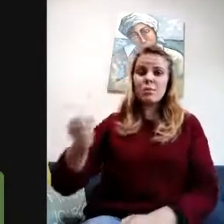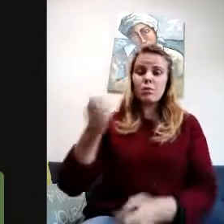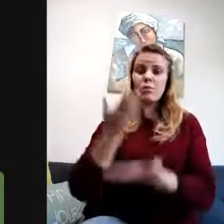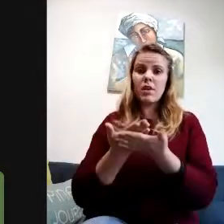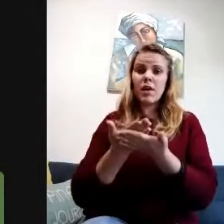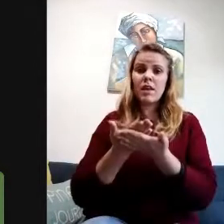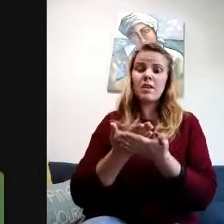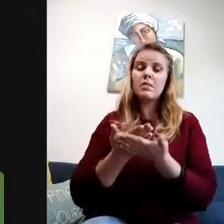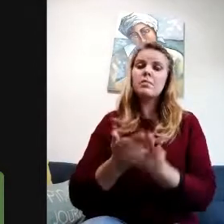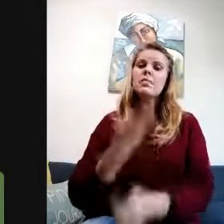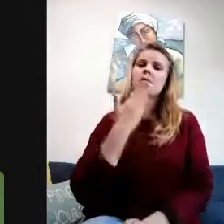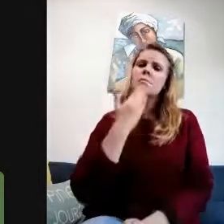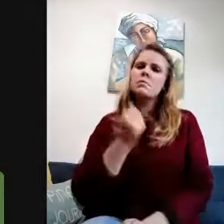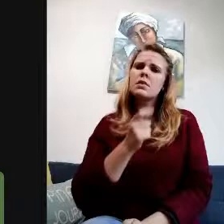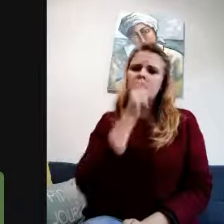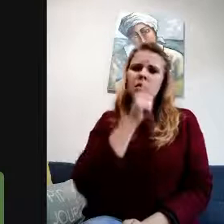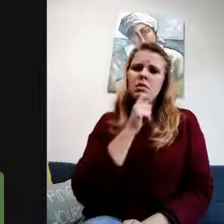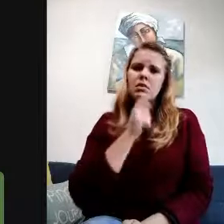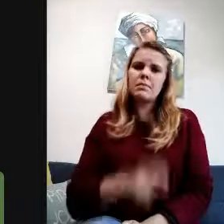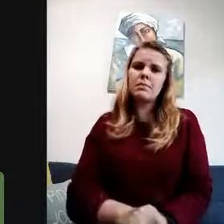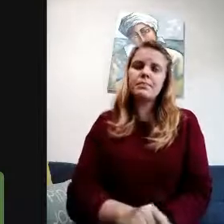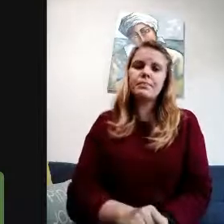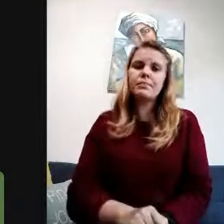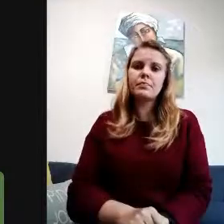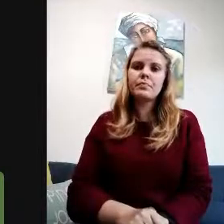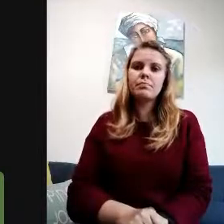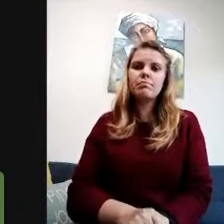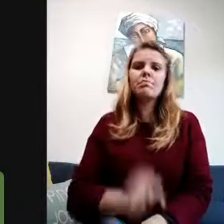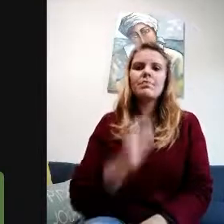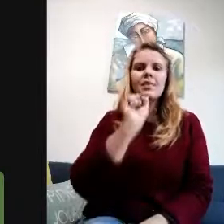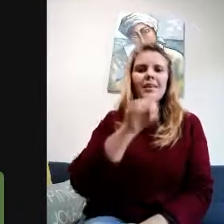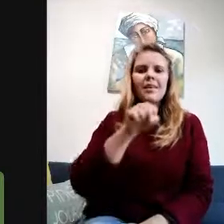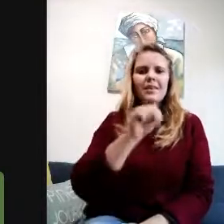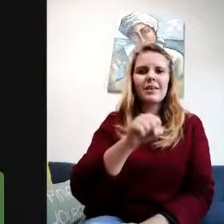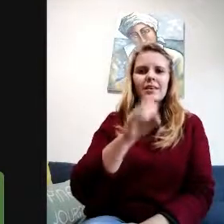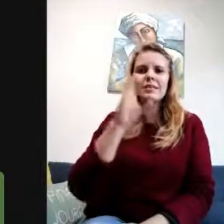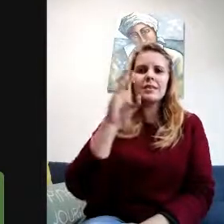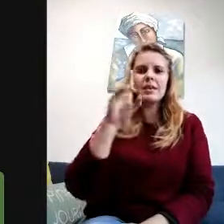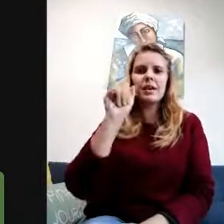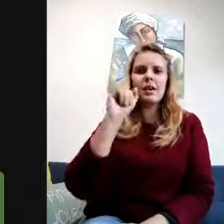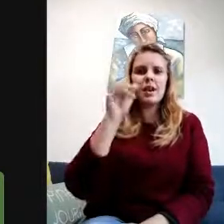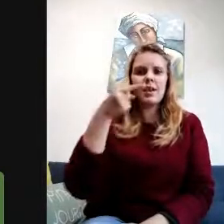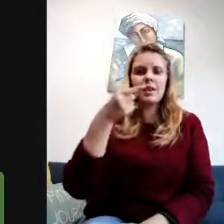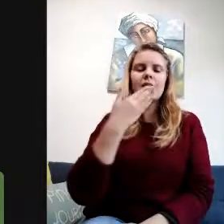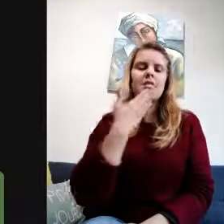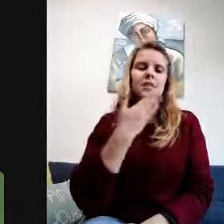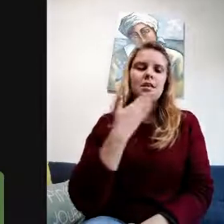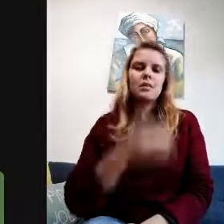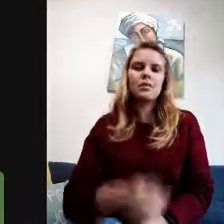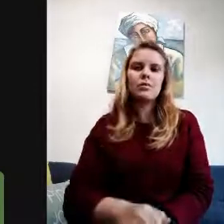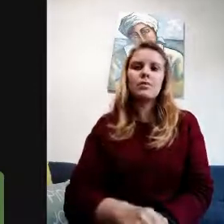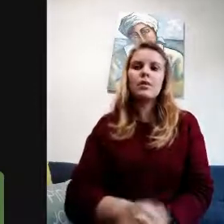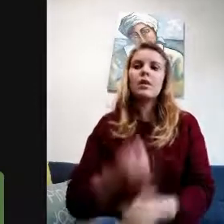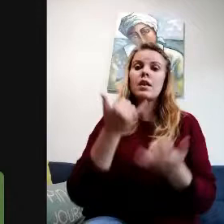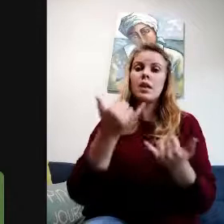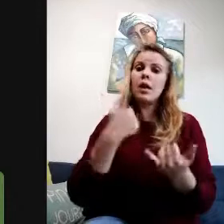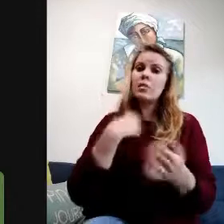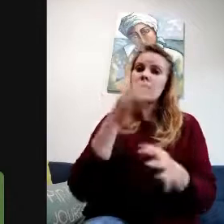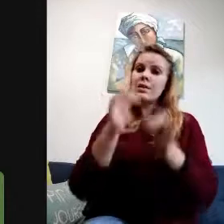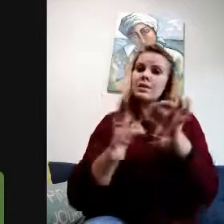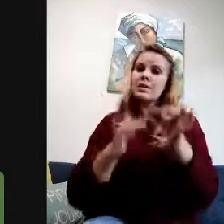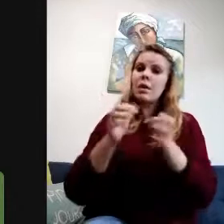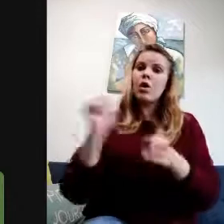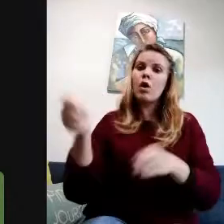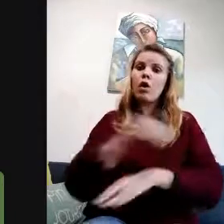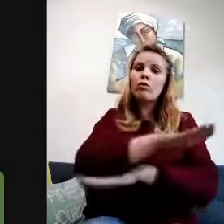touching on that. Yes, Craig, thanks very much. I think I'll touch on what happens on course, and then Pieter maybe can touch on